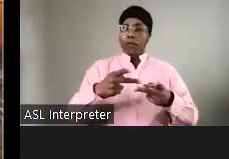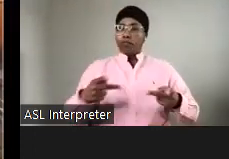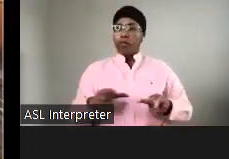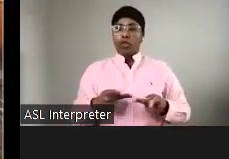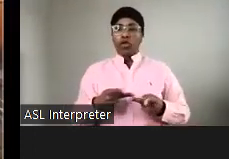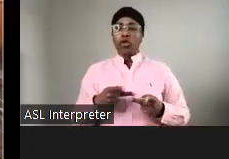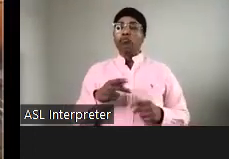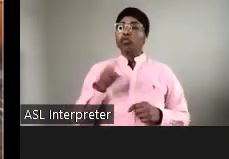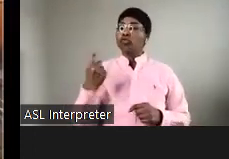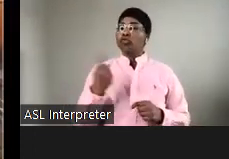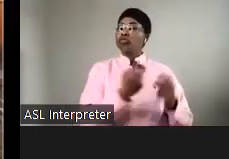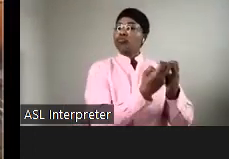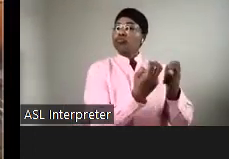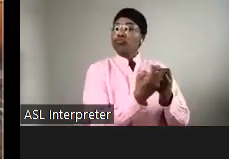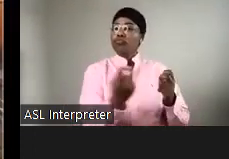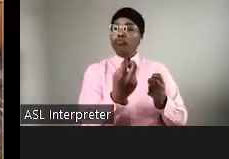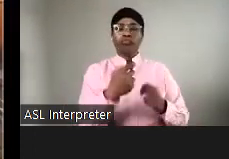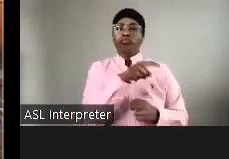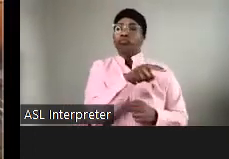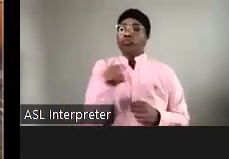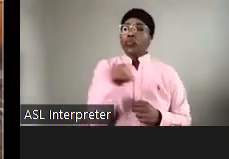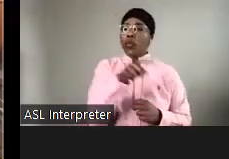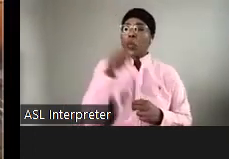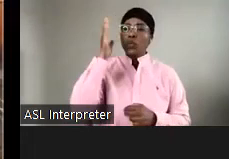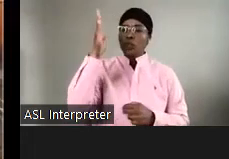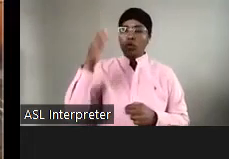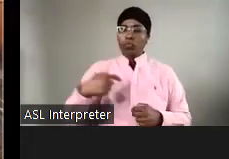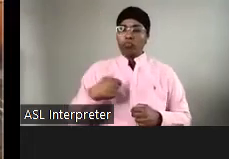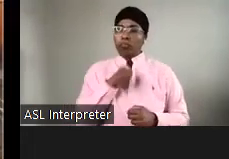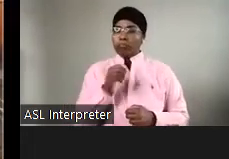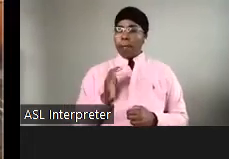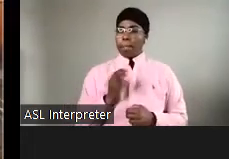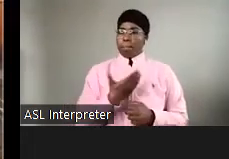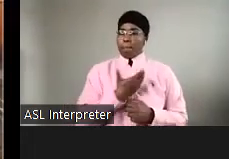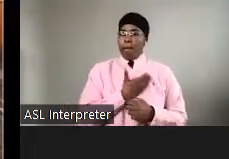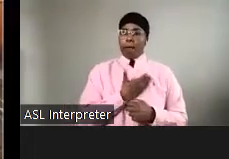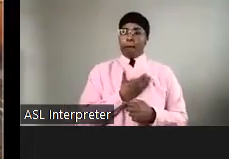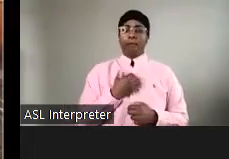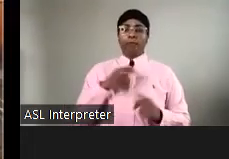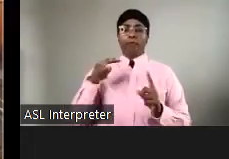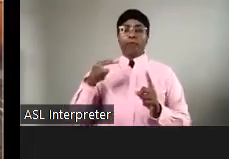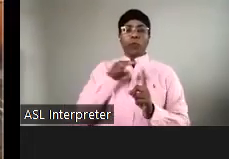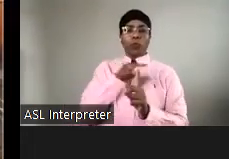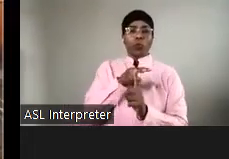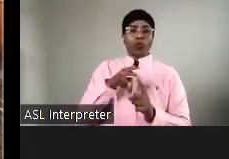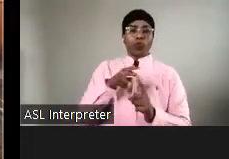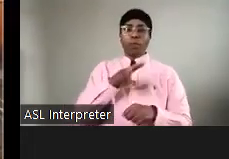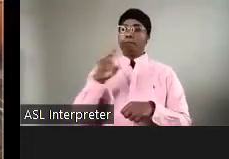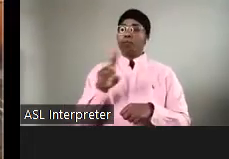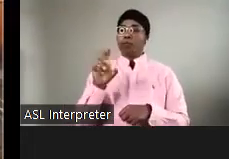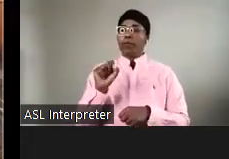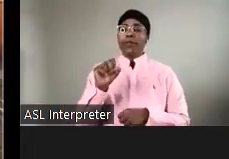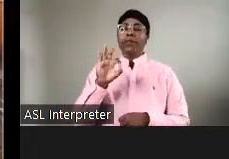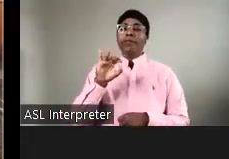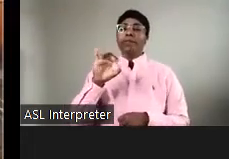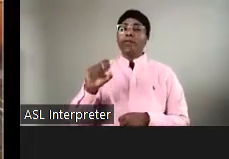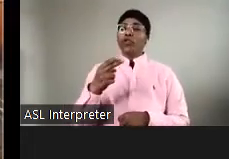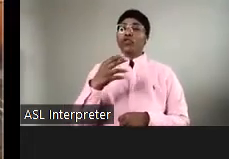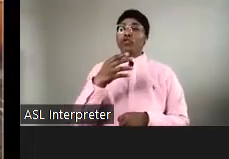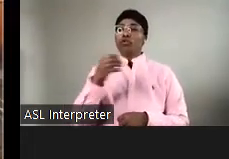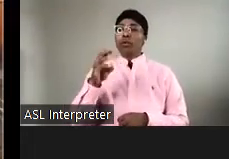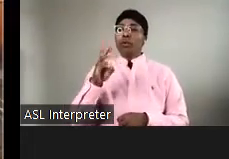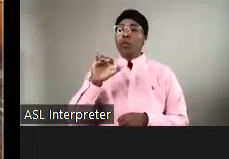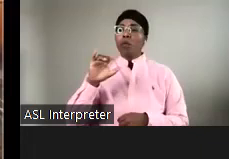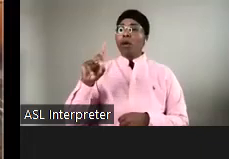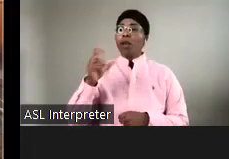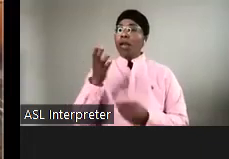presenters and do not necessarily reflect the views, opinions, or positions of the U.S. Fish and Wildlife Service or the Department of the Interior. Some of the